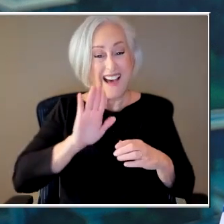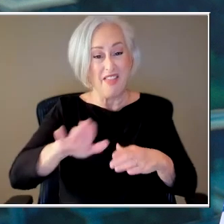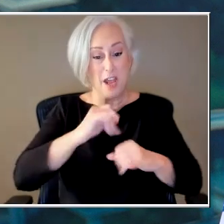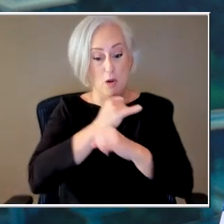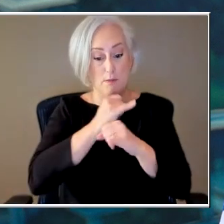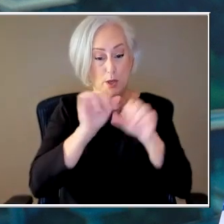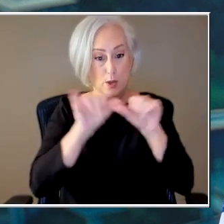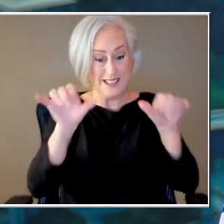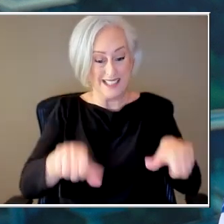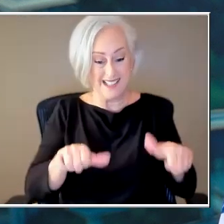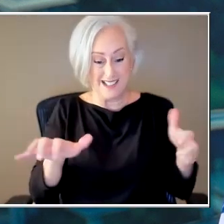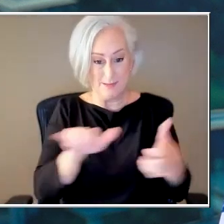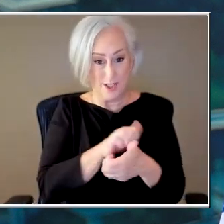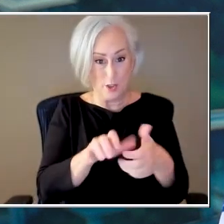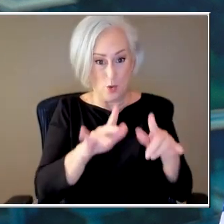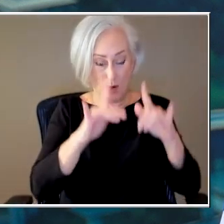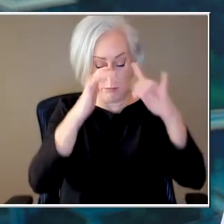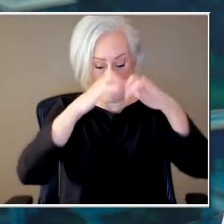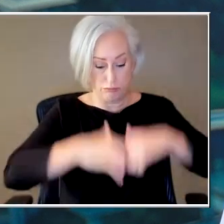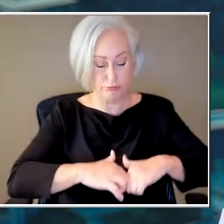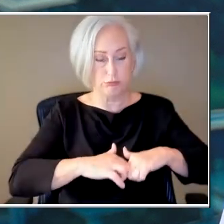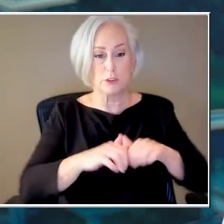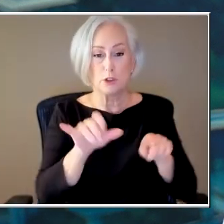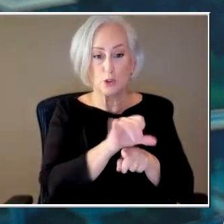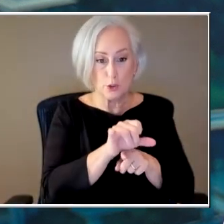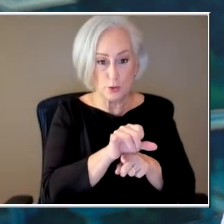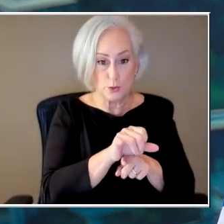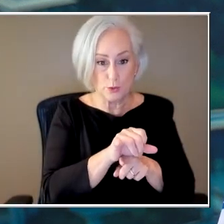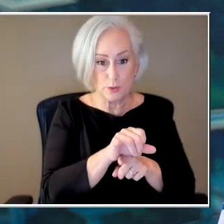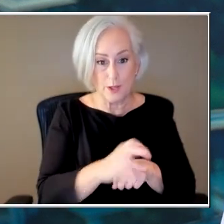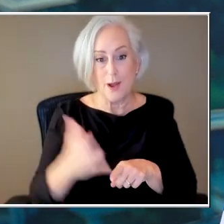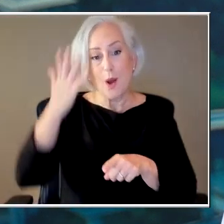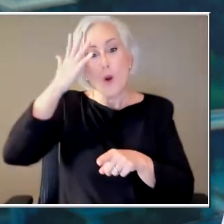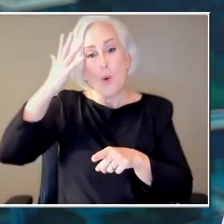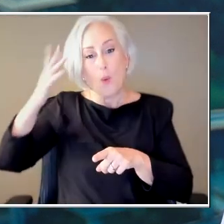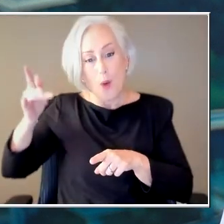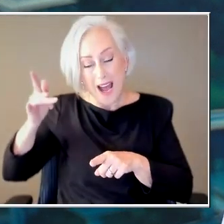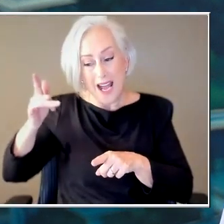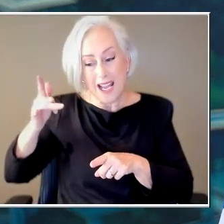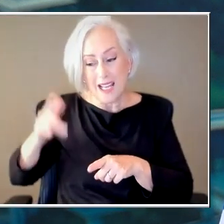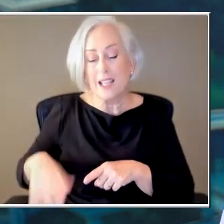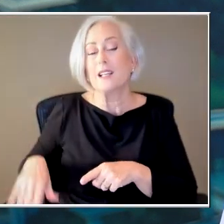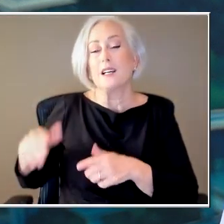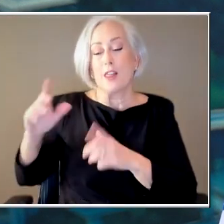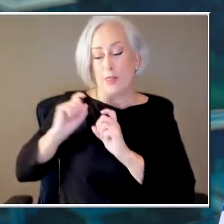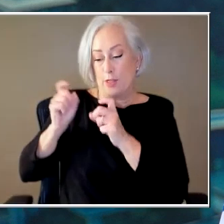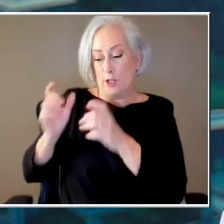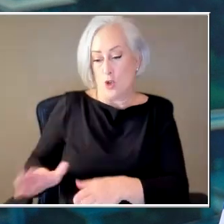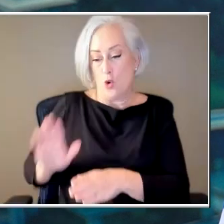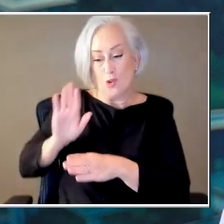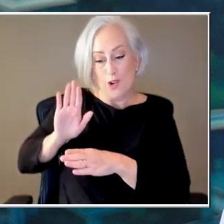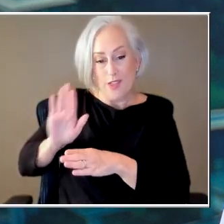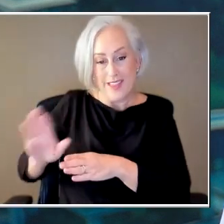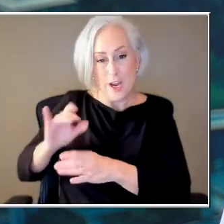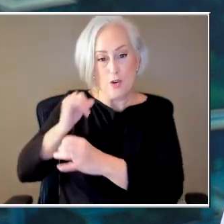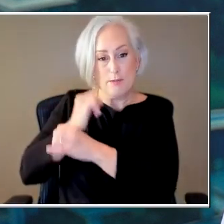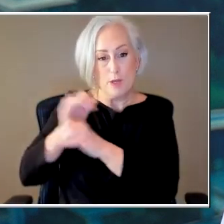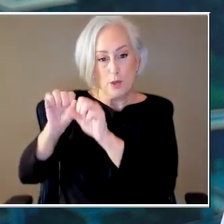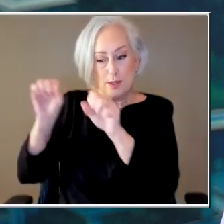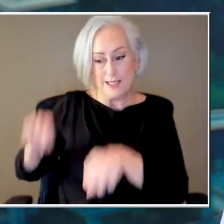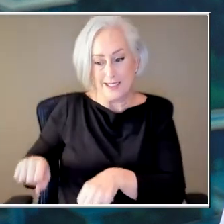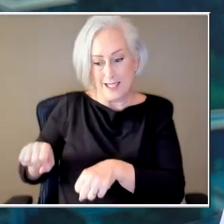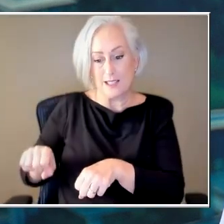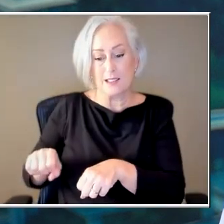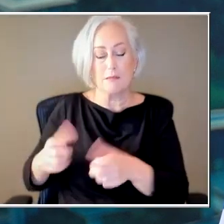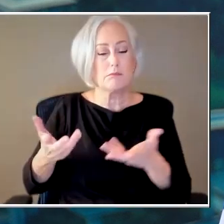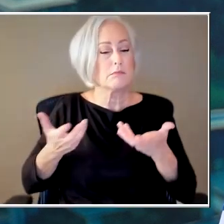immune system needs not to have another immune system to compete when we transfuse into the patients. They can. And so we go